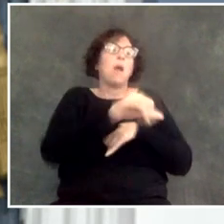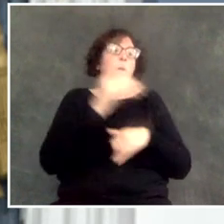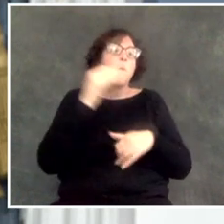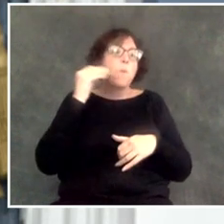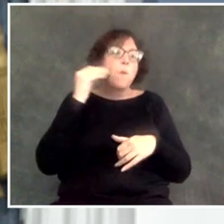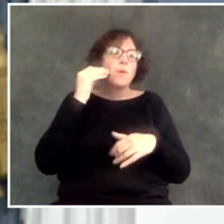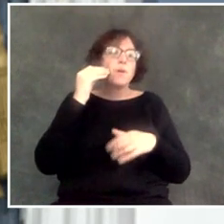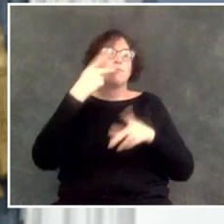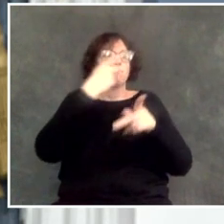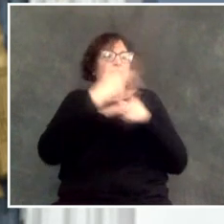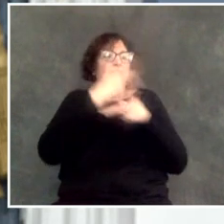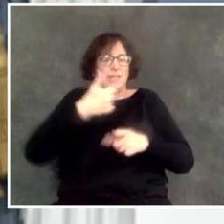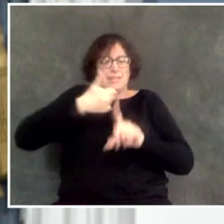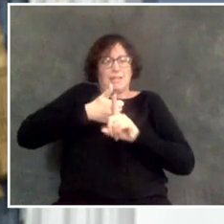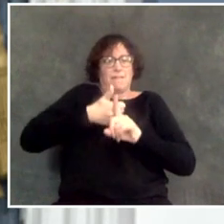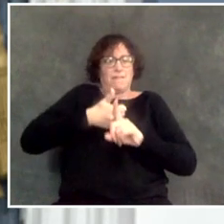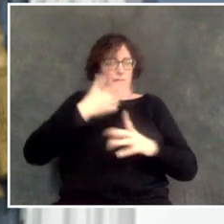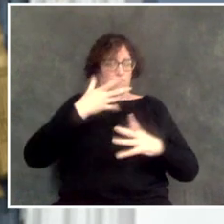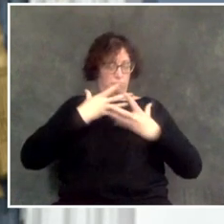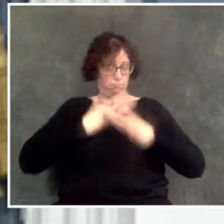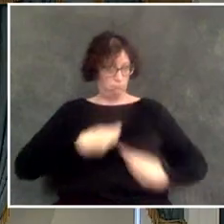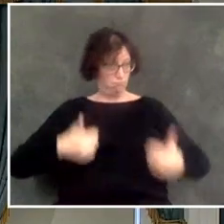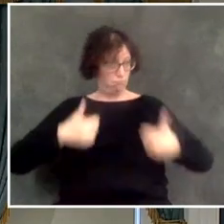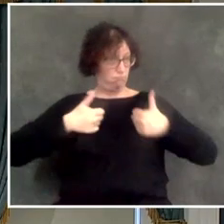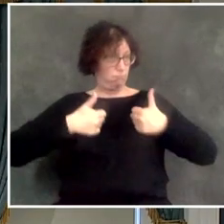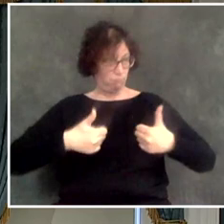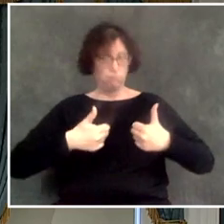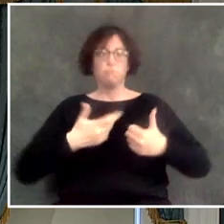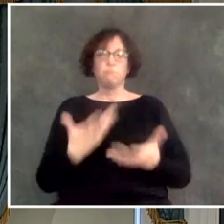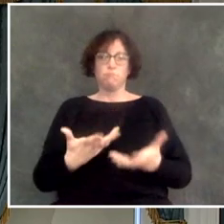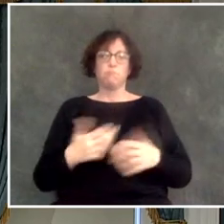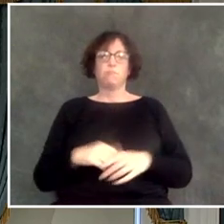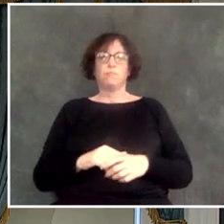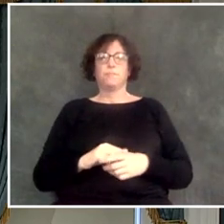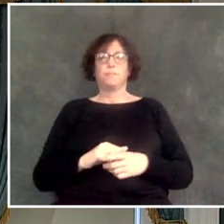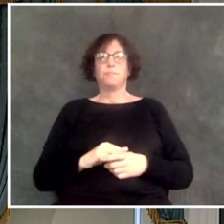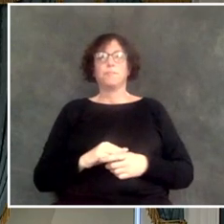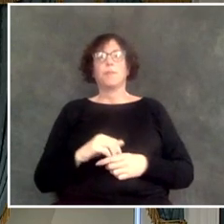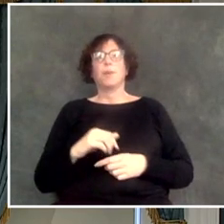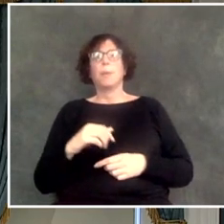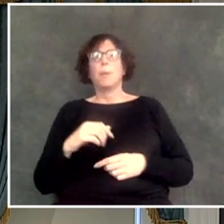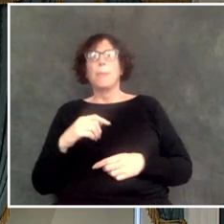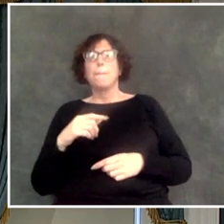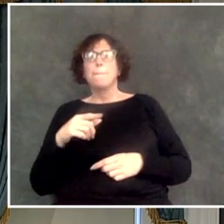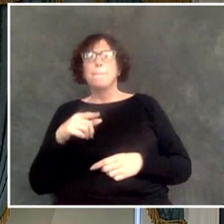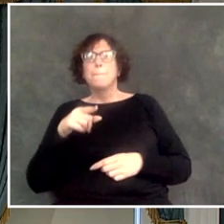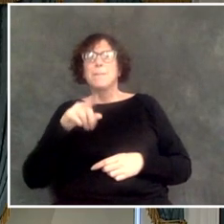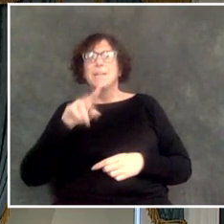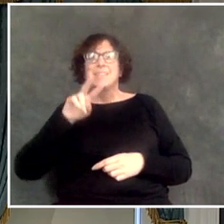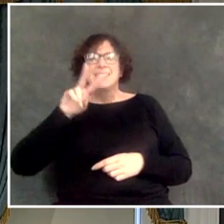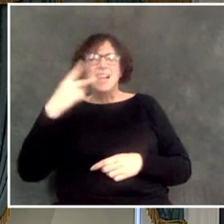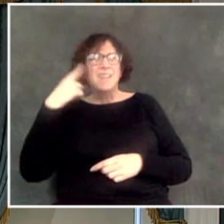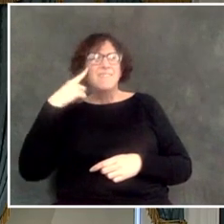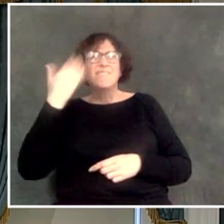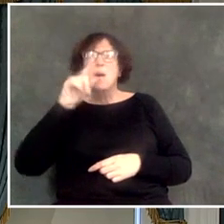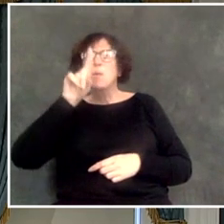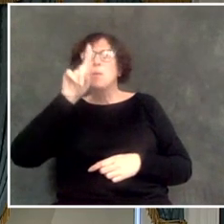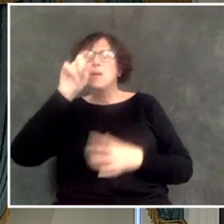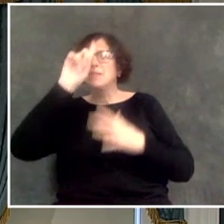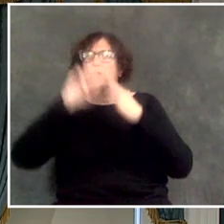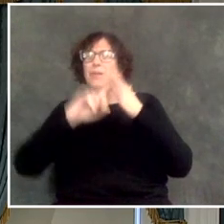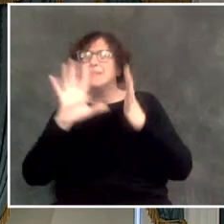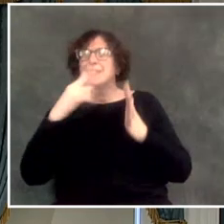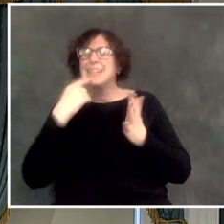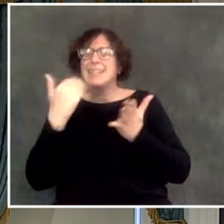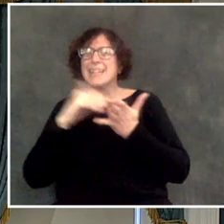to keep in my brain. Yeah, it's okay. We're all out at this point. let's get Sydney up for that question again. But just to say